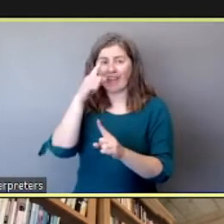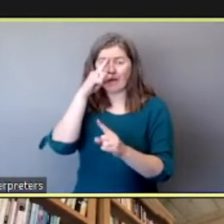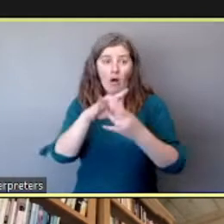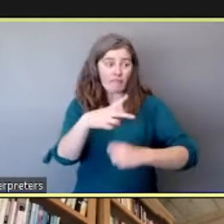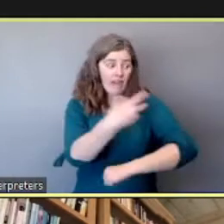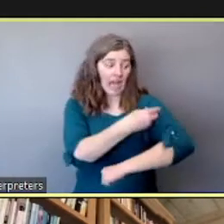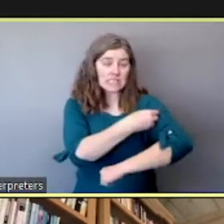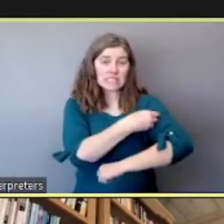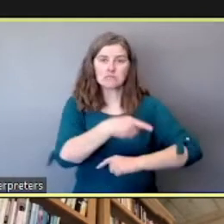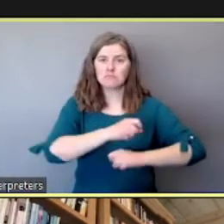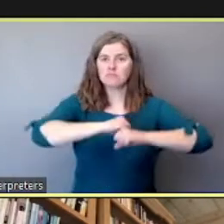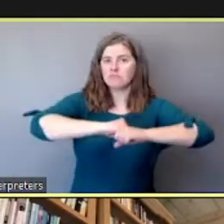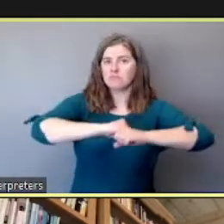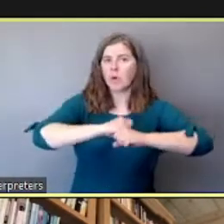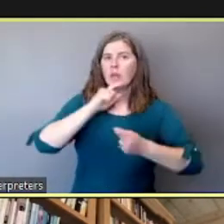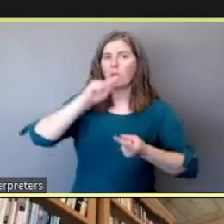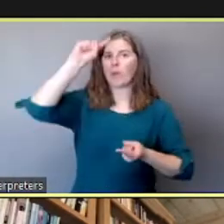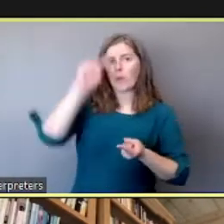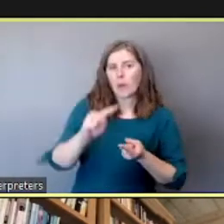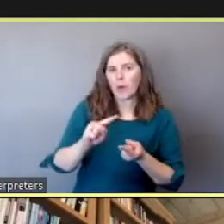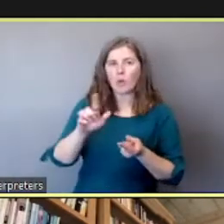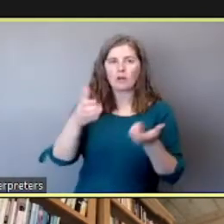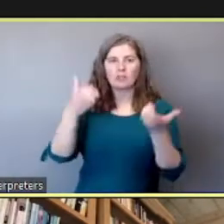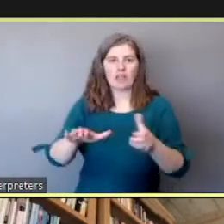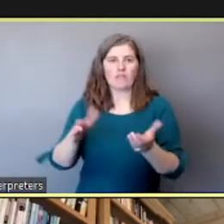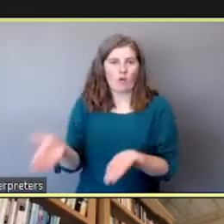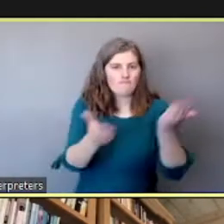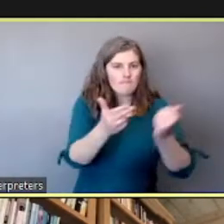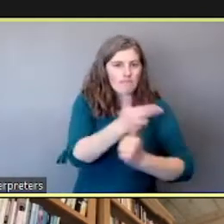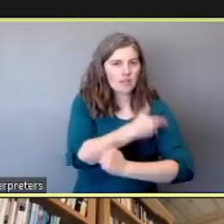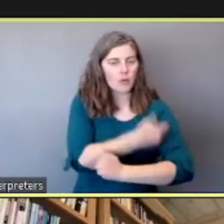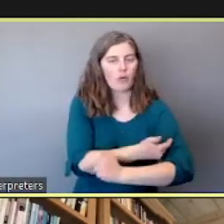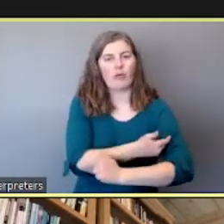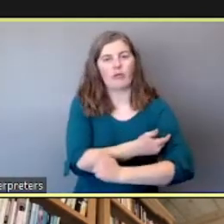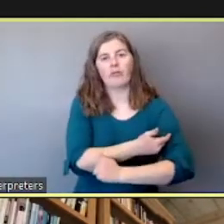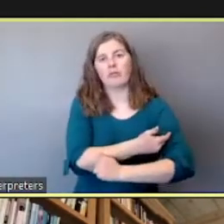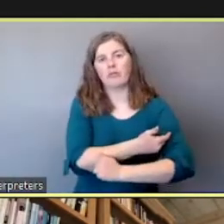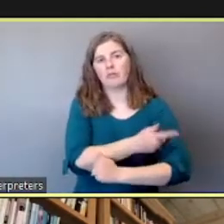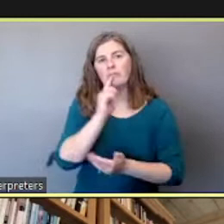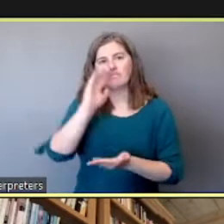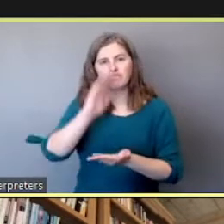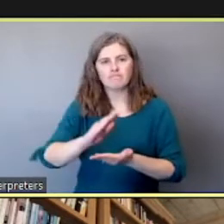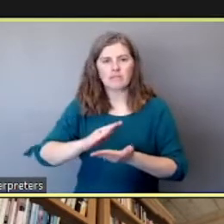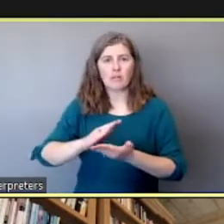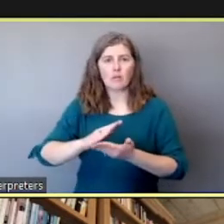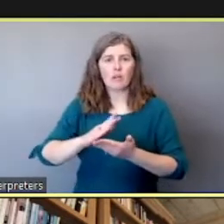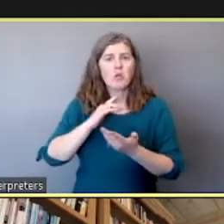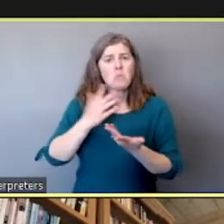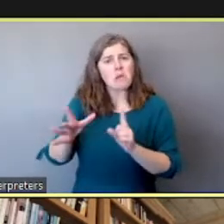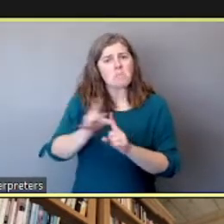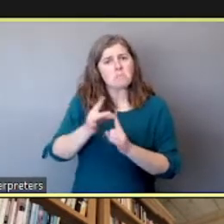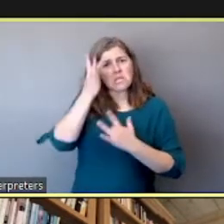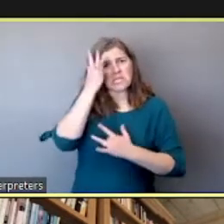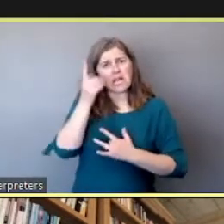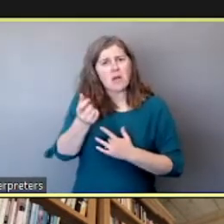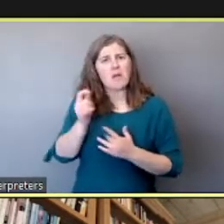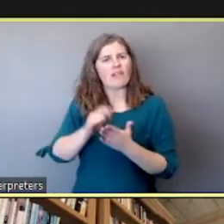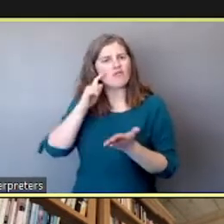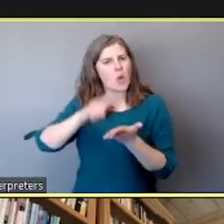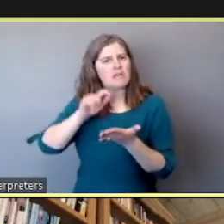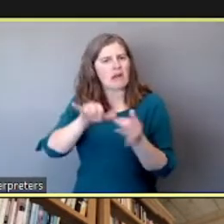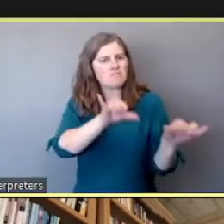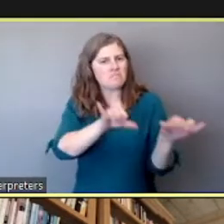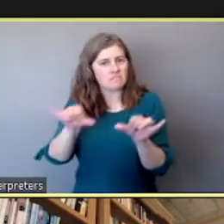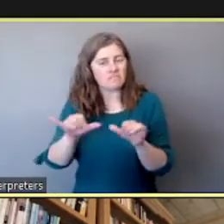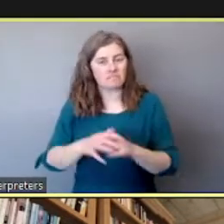vaccine is it dramatically lowers hospitalizations and deaths. It doesn't prevent every infection. And that's what's panning out with Delta